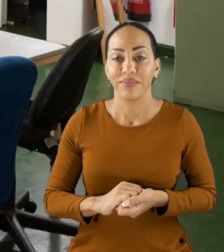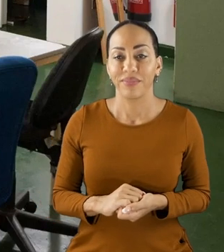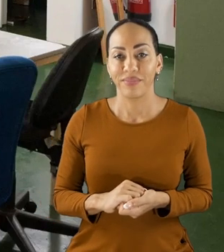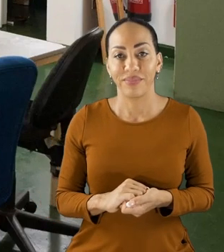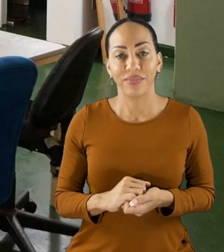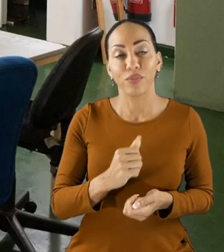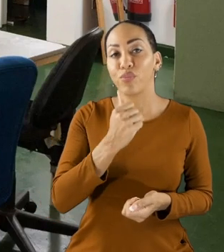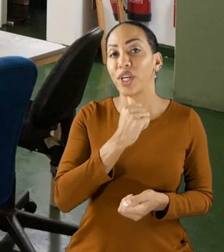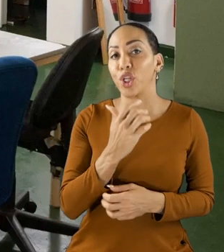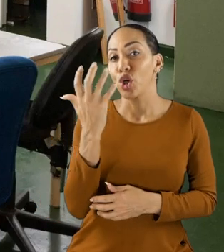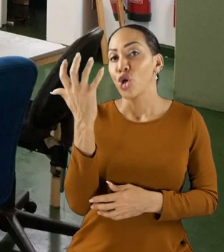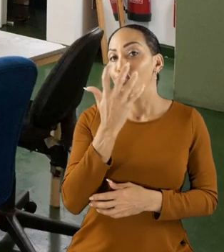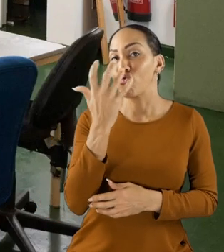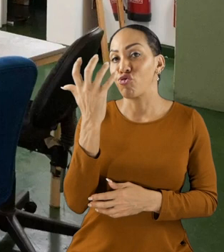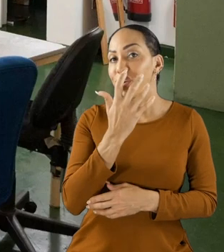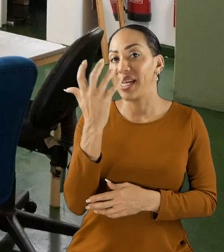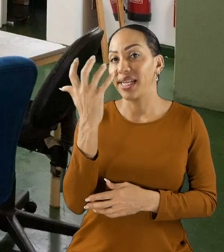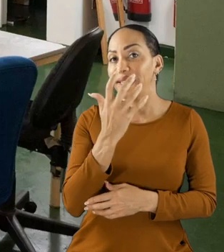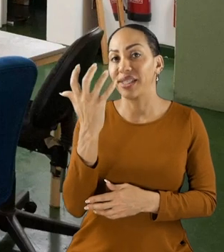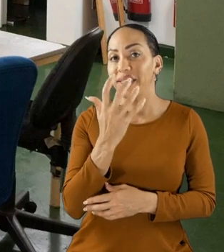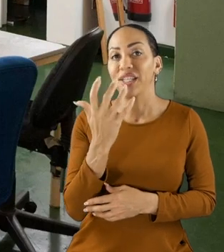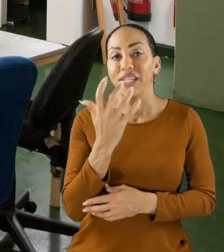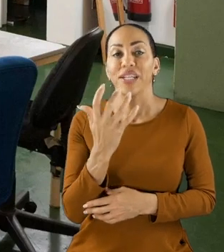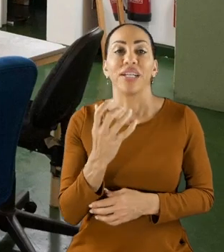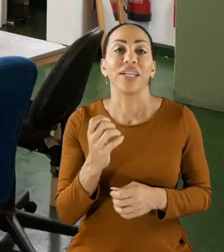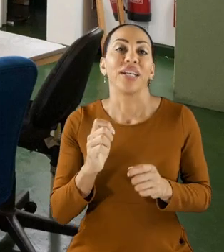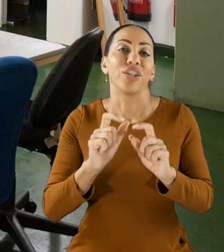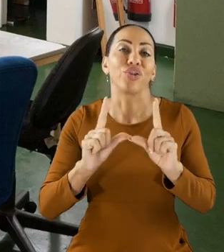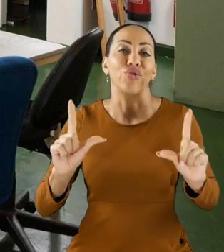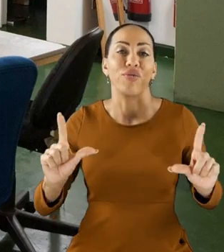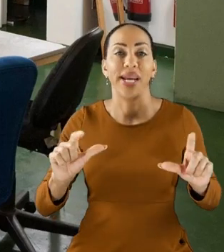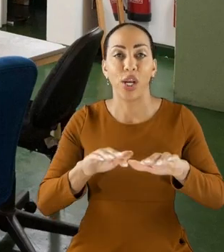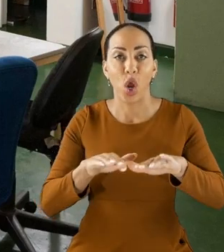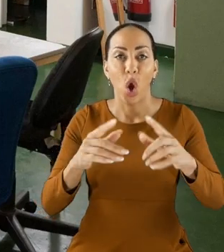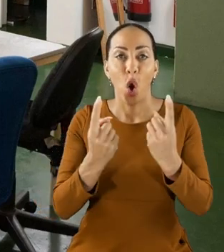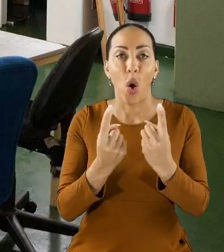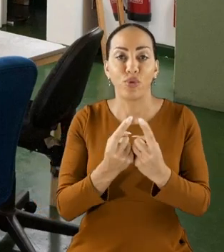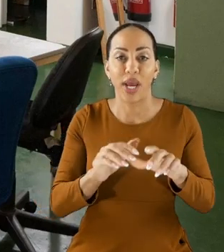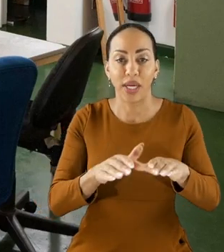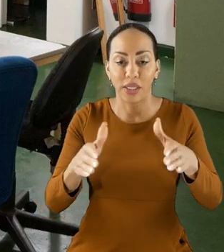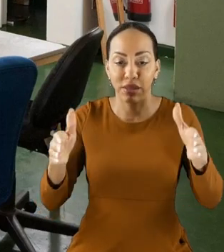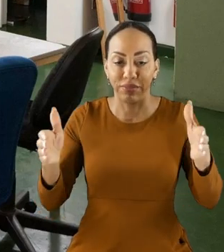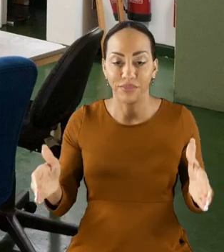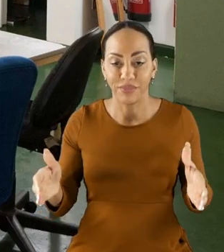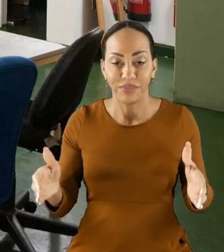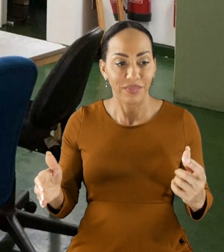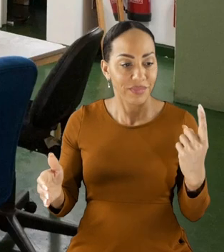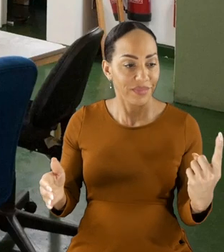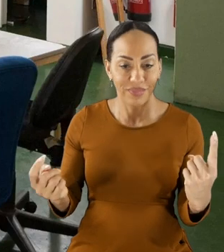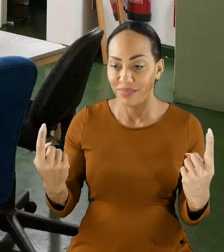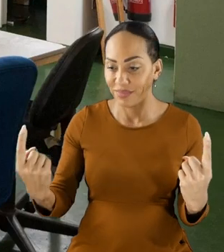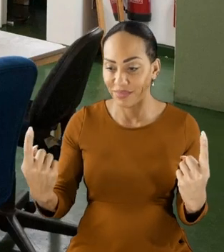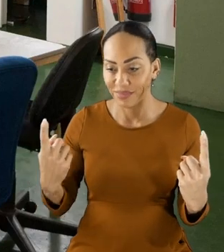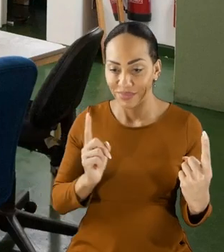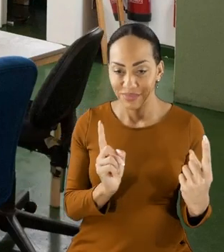there. And as mentioned earlier on, we can use green screen objects, actual tables that are green, to position